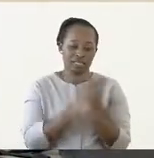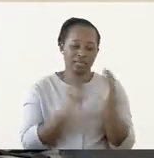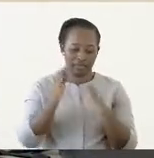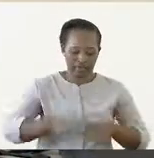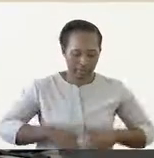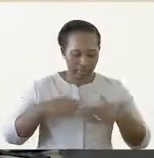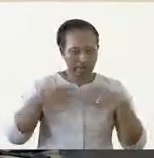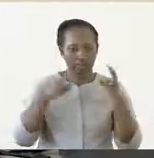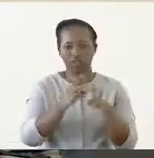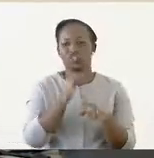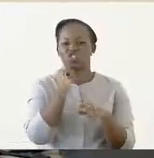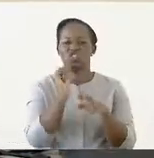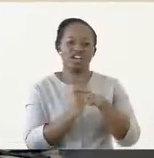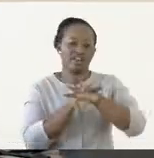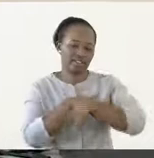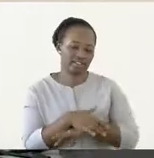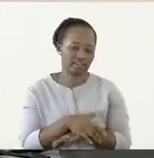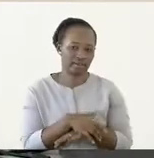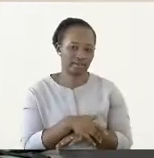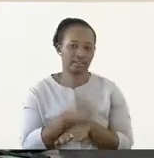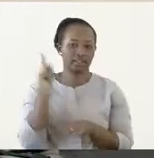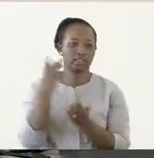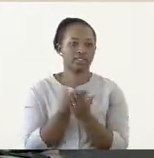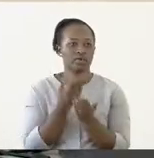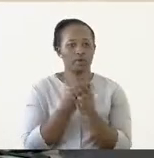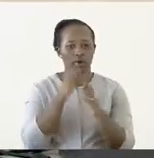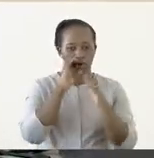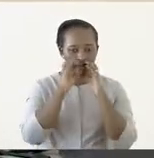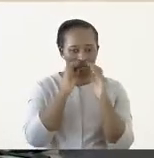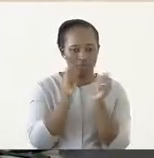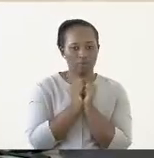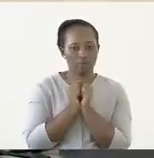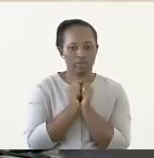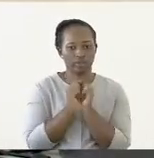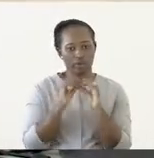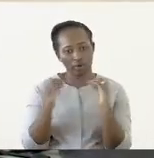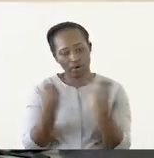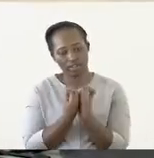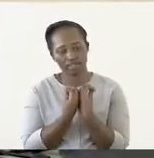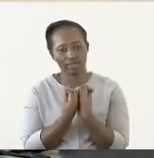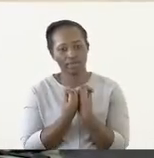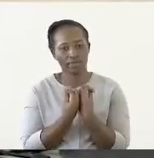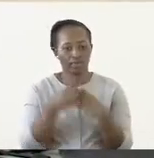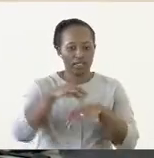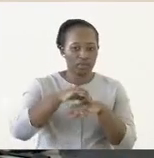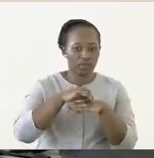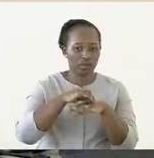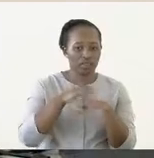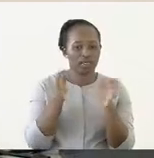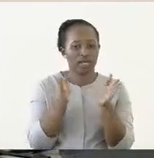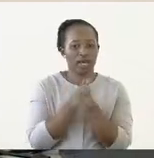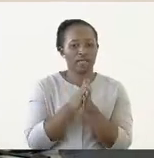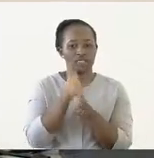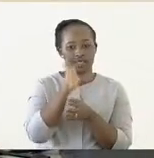not be affected. Good. This requires a communication between the organs, the tissues, and as well